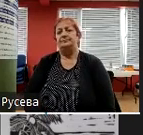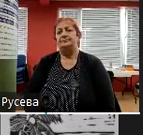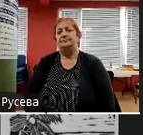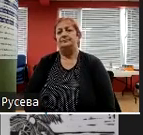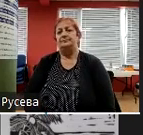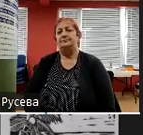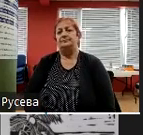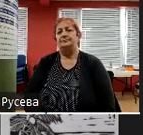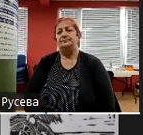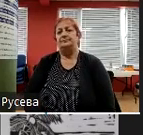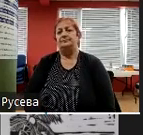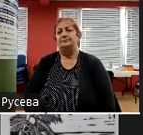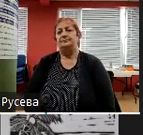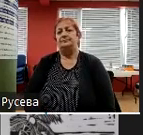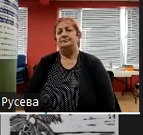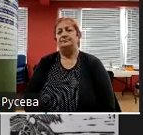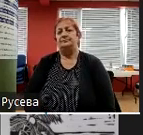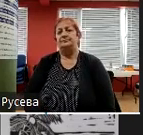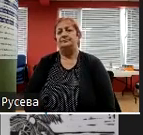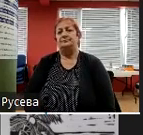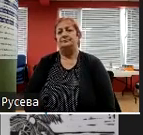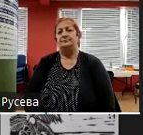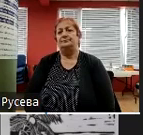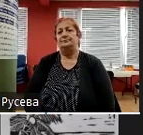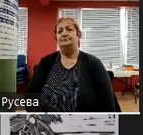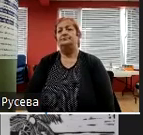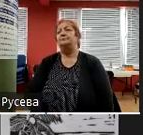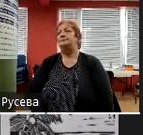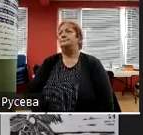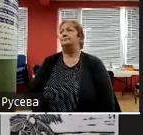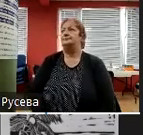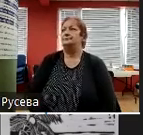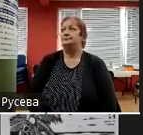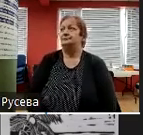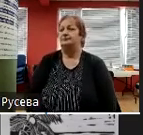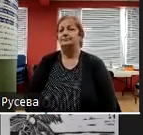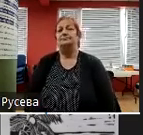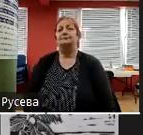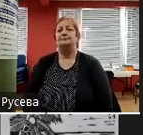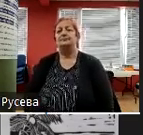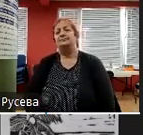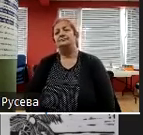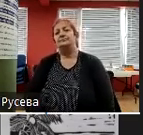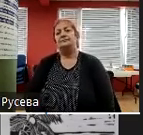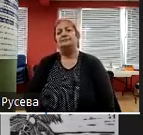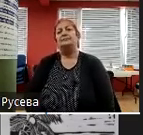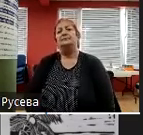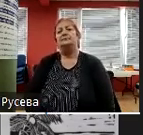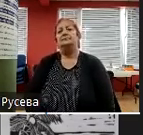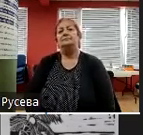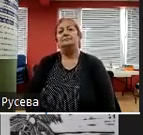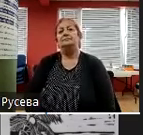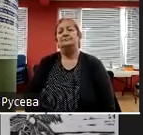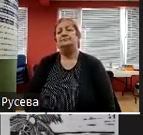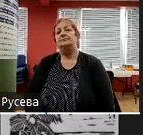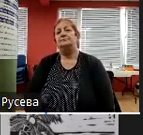Things that you need to know is, for example, can you have captions with this